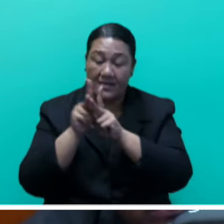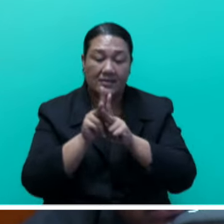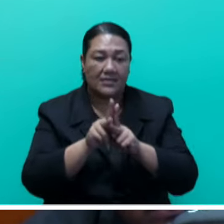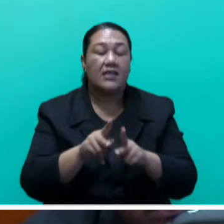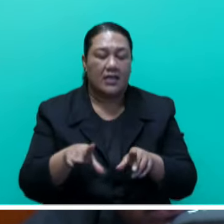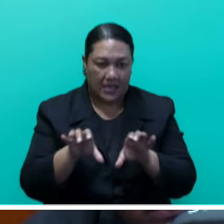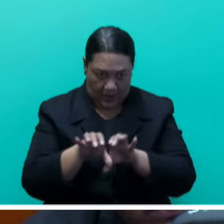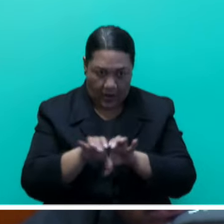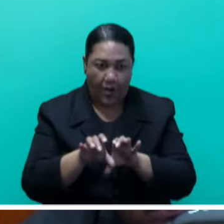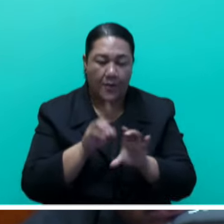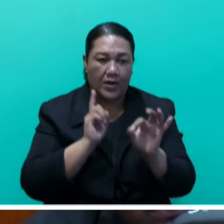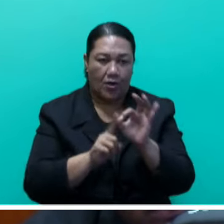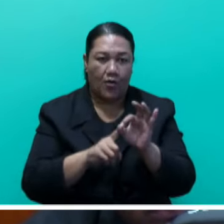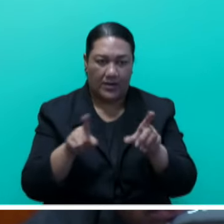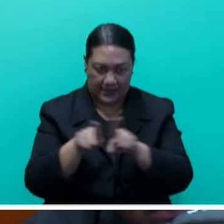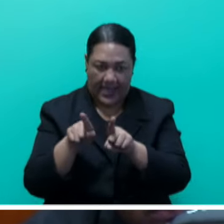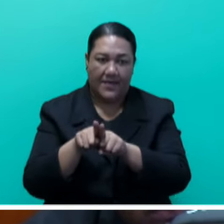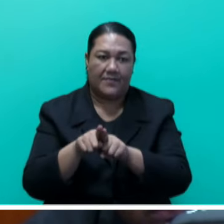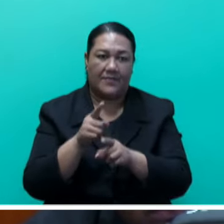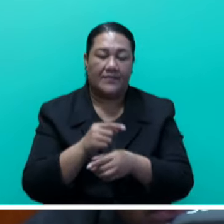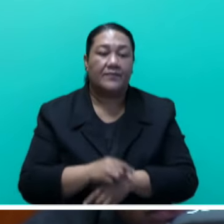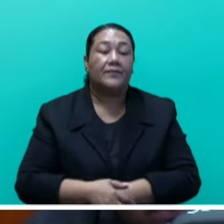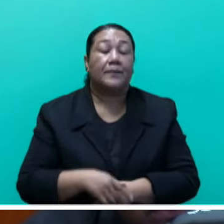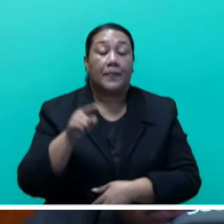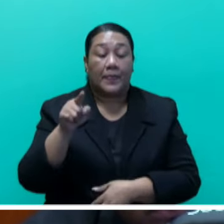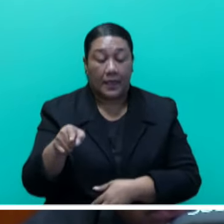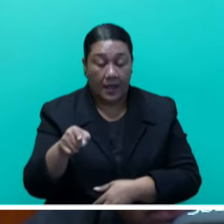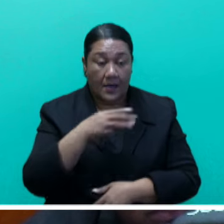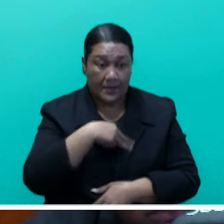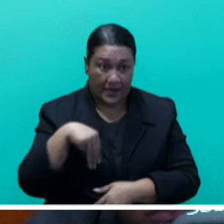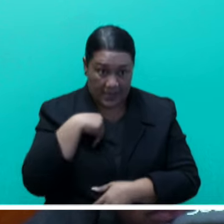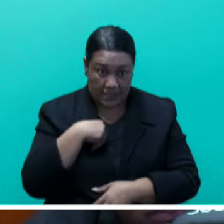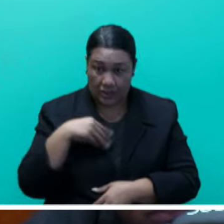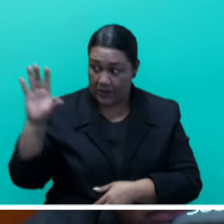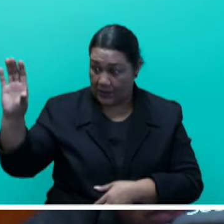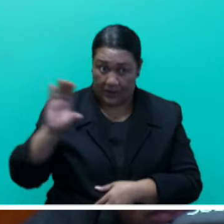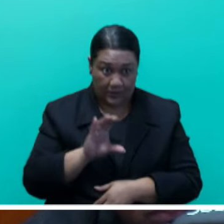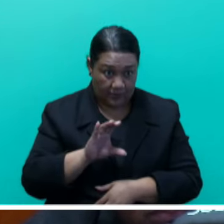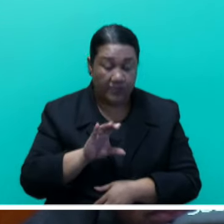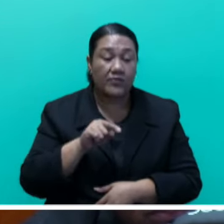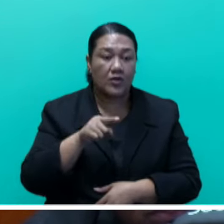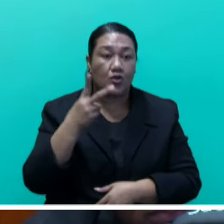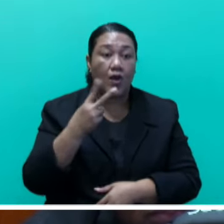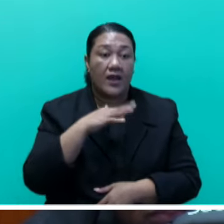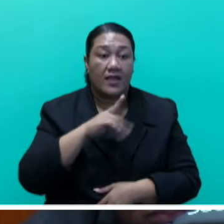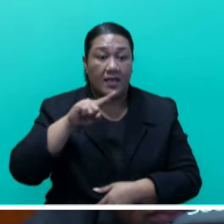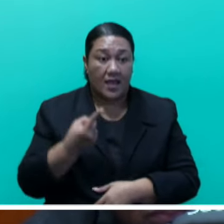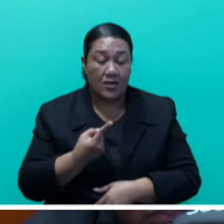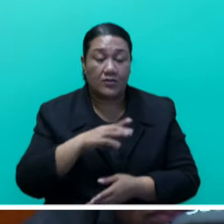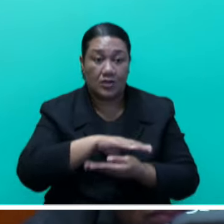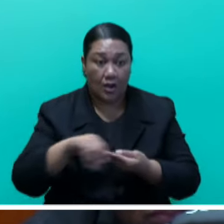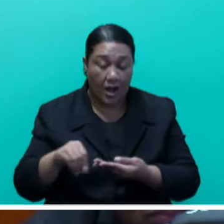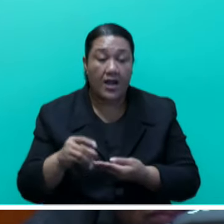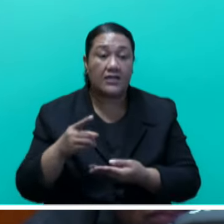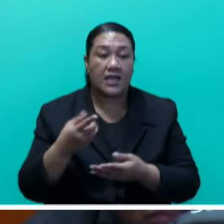well. Other programs to note, Honorable Speaker, the Ministry has been allocated $200,000 under the Welfare